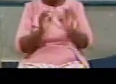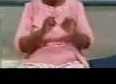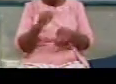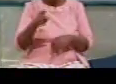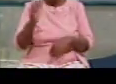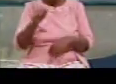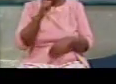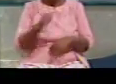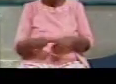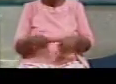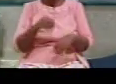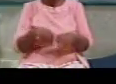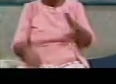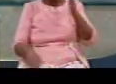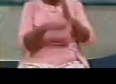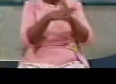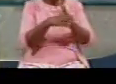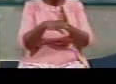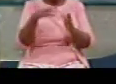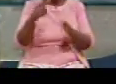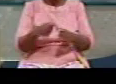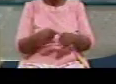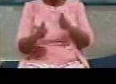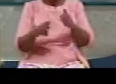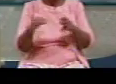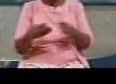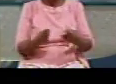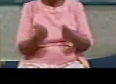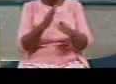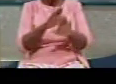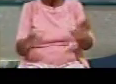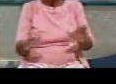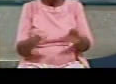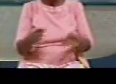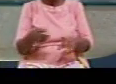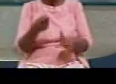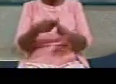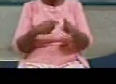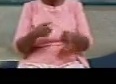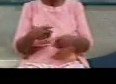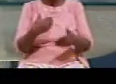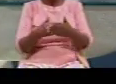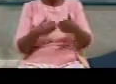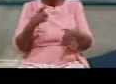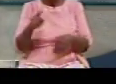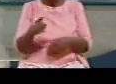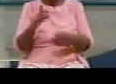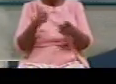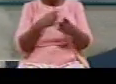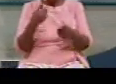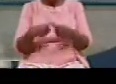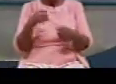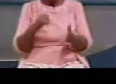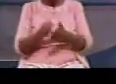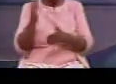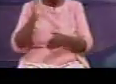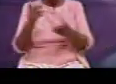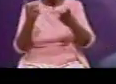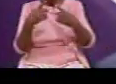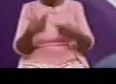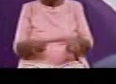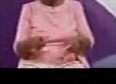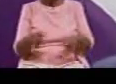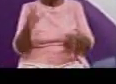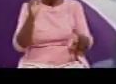the inhabitants of the land, from before you, then it shall come to pass